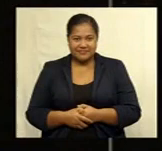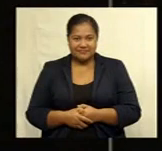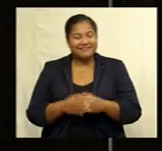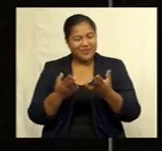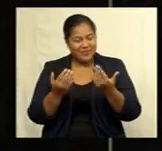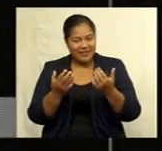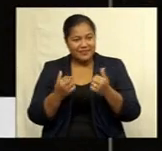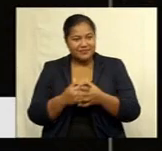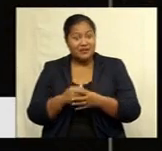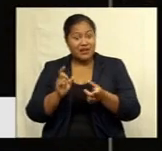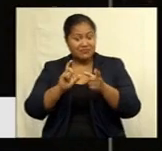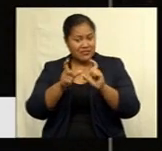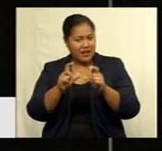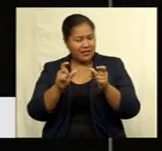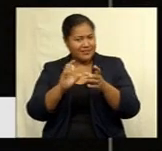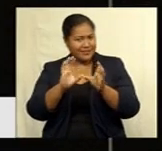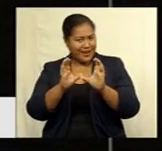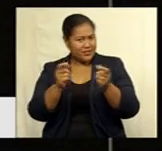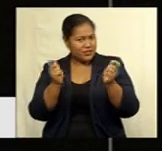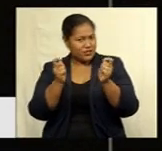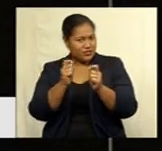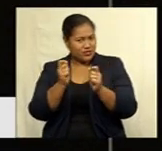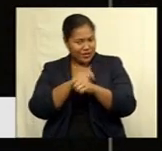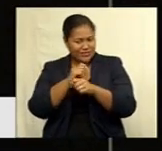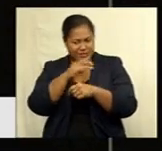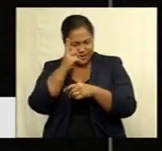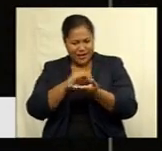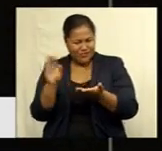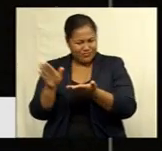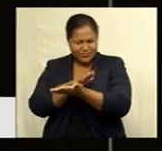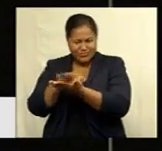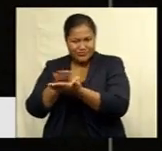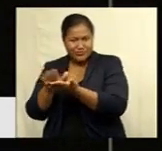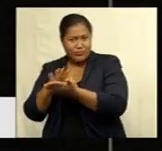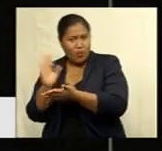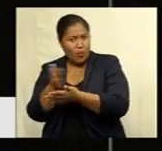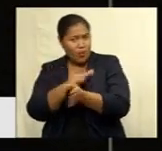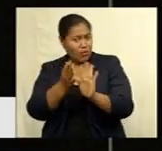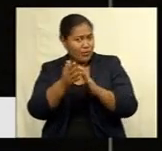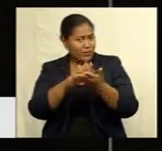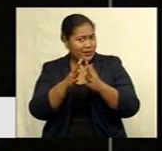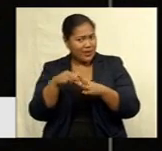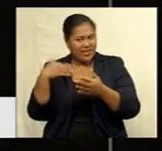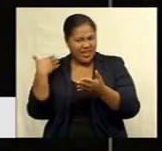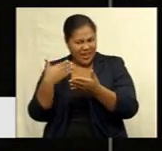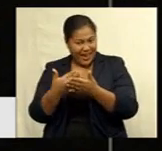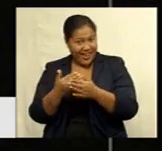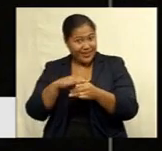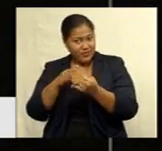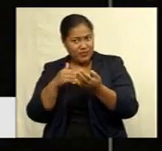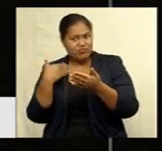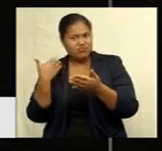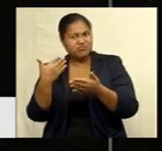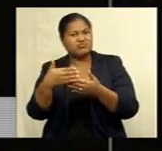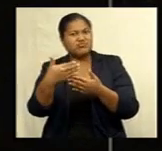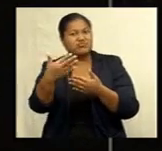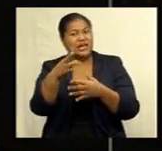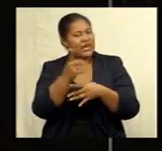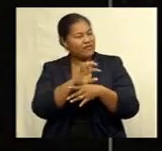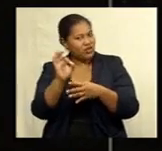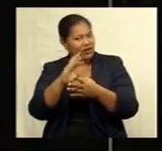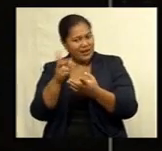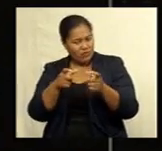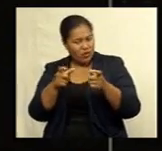Welcome back. Climate change could wipe entire communities off the map by the end of the century if it's not halted. Between rising